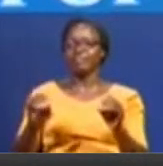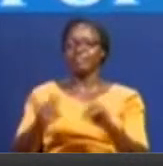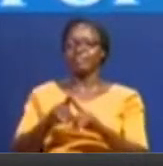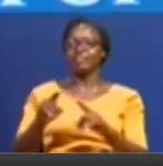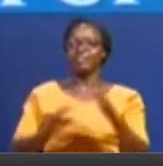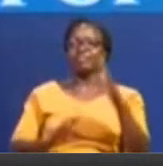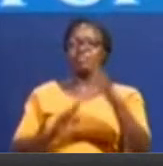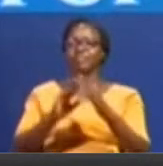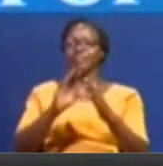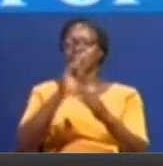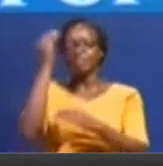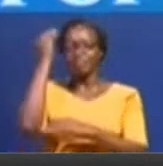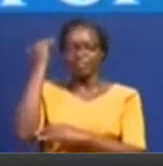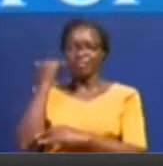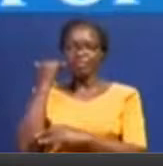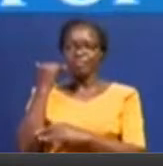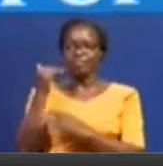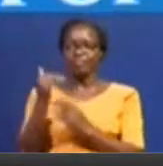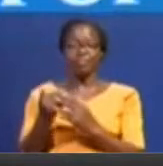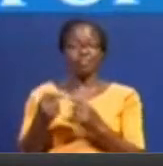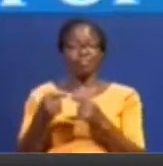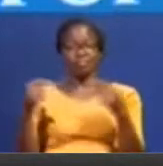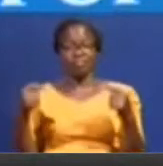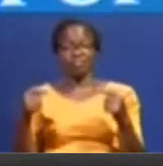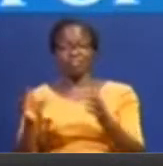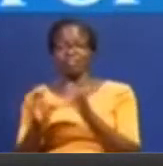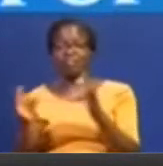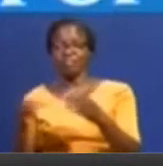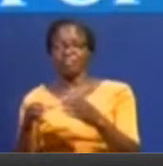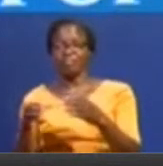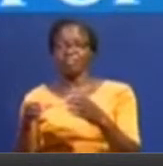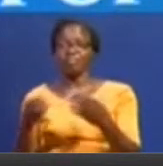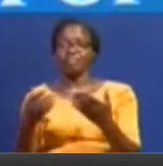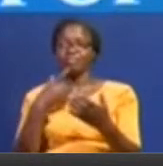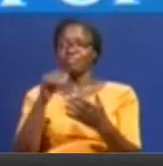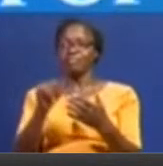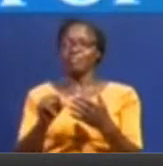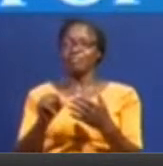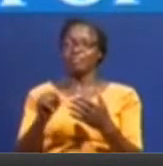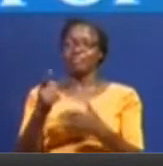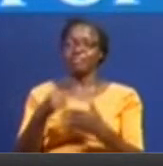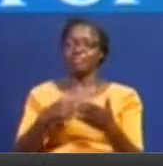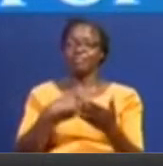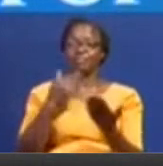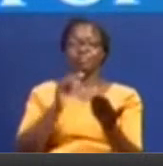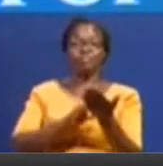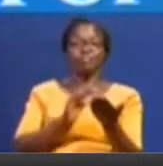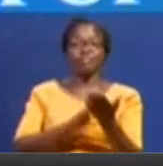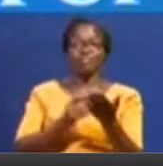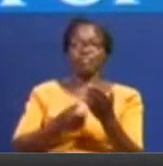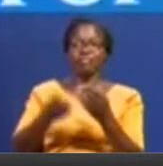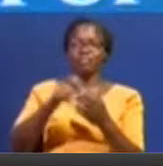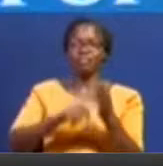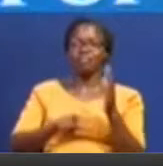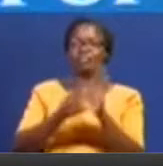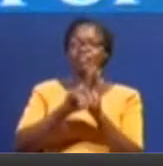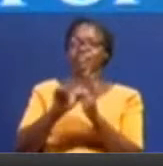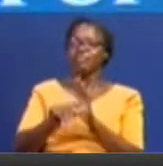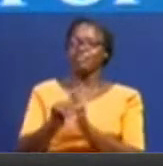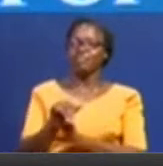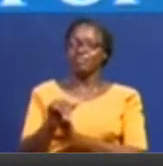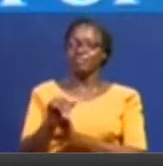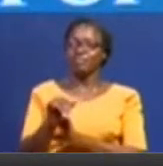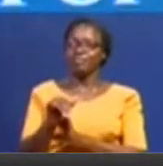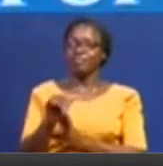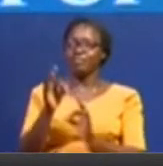Supreme Court does. There's always the dissenting parties in the Supreme Court. So that is what I would suggest in addition to the law, that